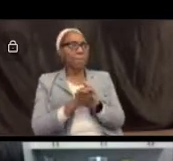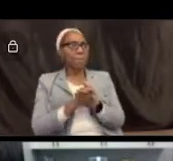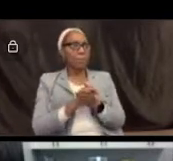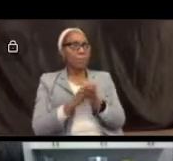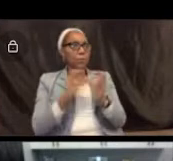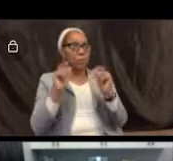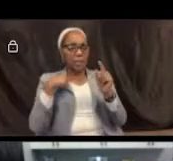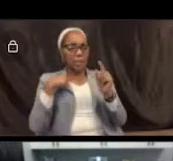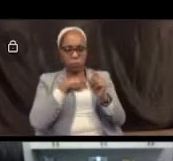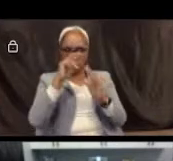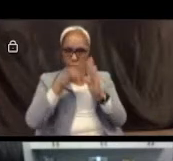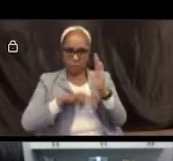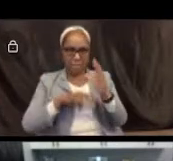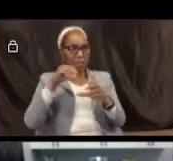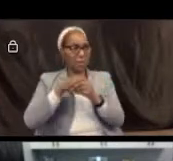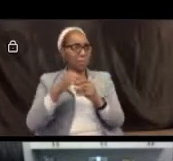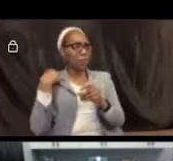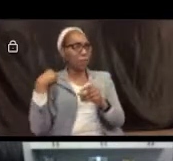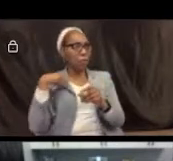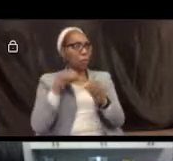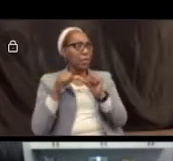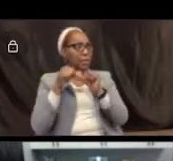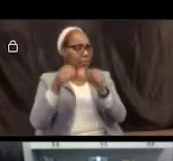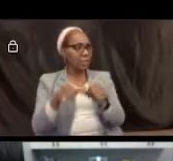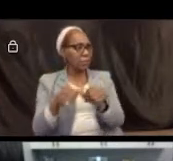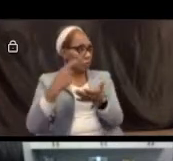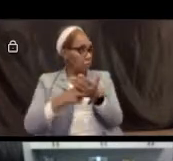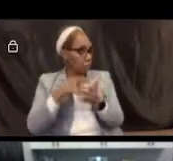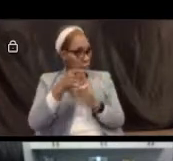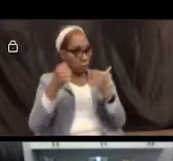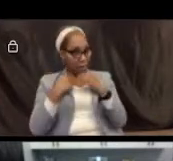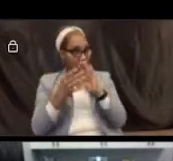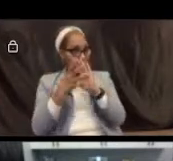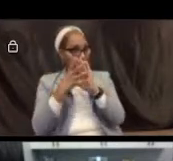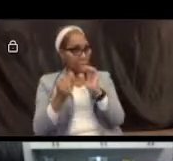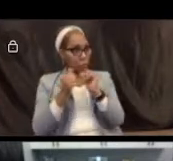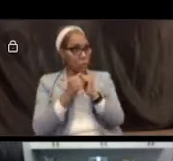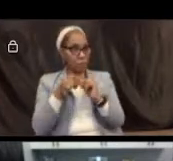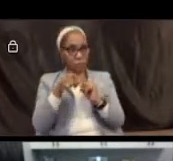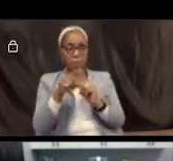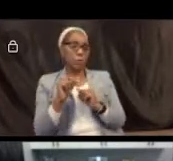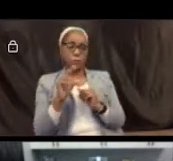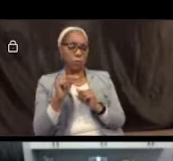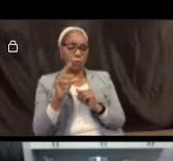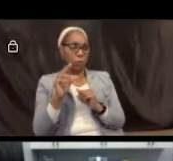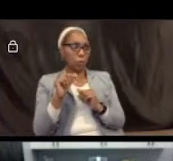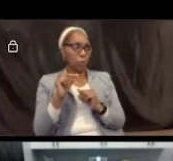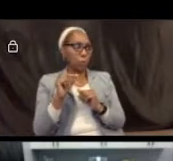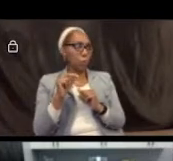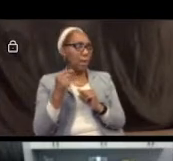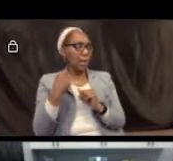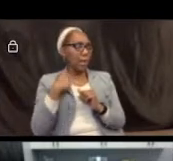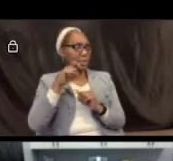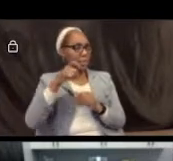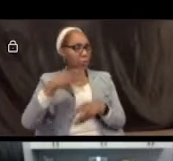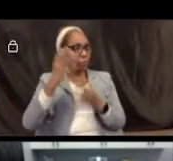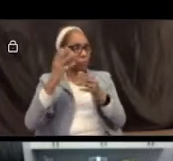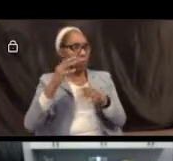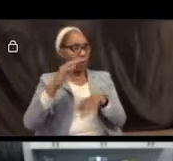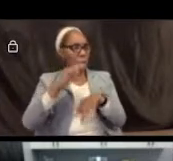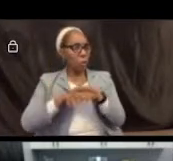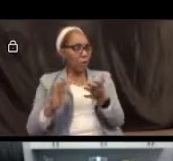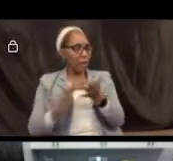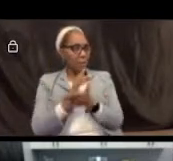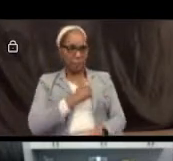them in before we continue the discussion. So do you have a copy with you? No, sir. I have to get pull it up on the iPad here. I'm sorry